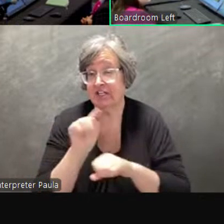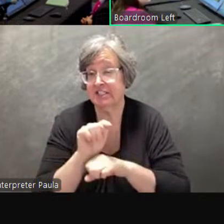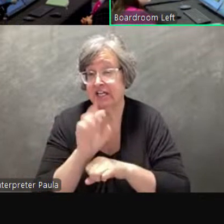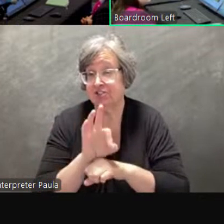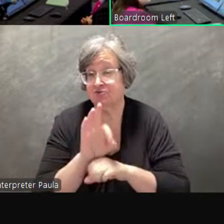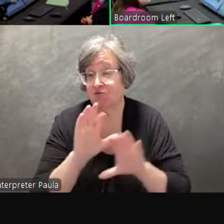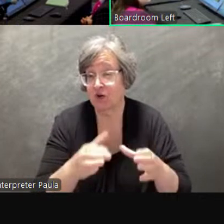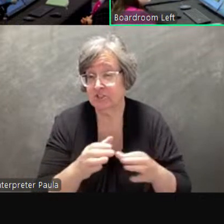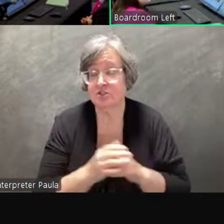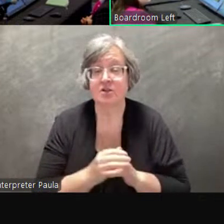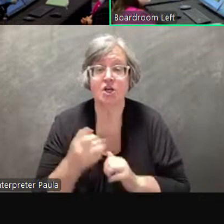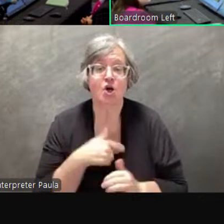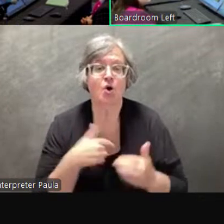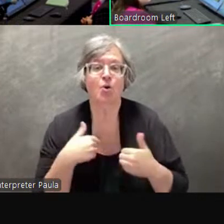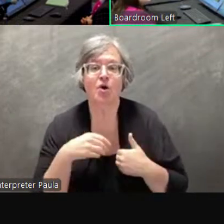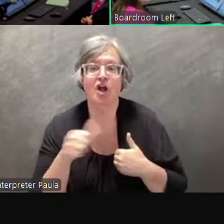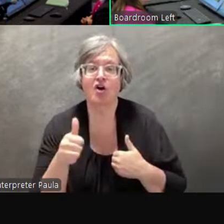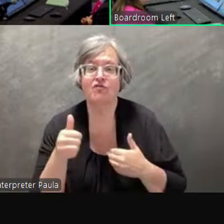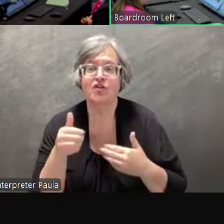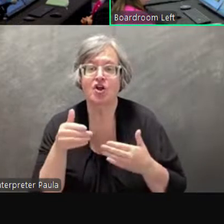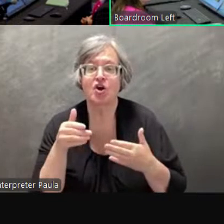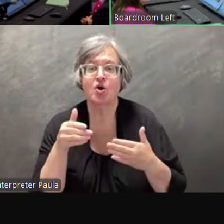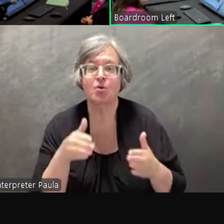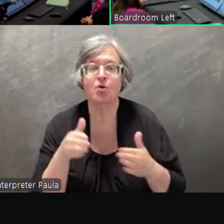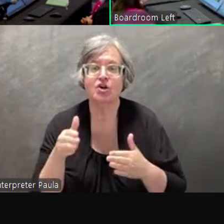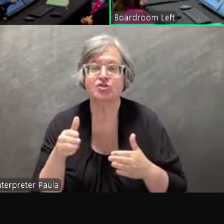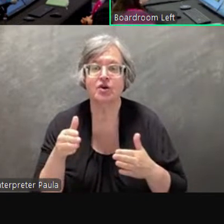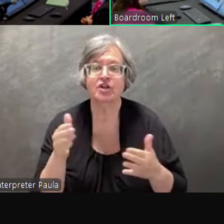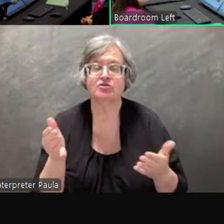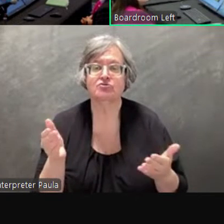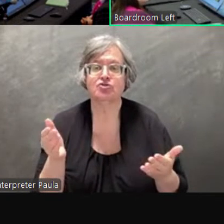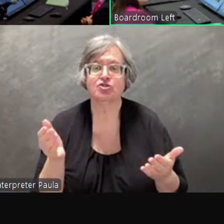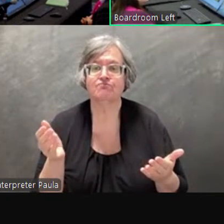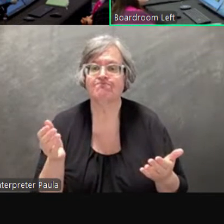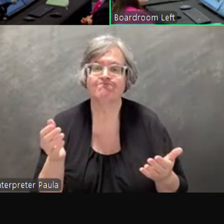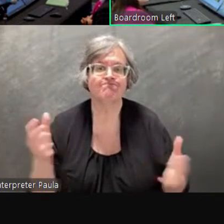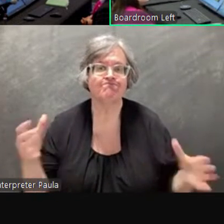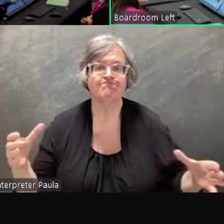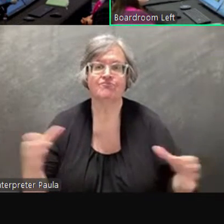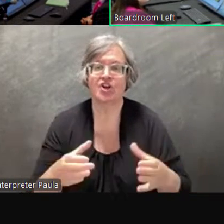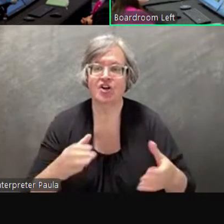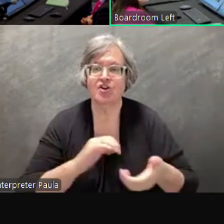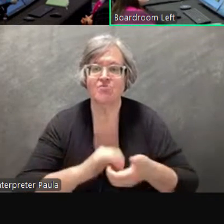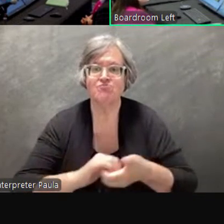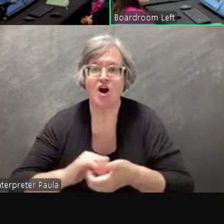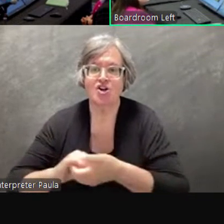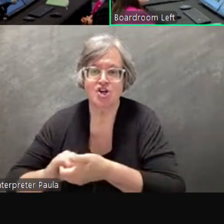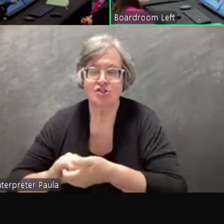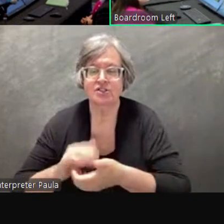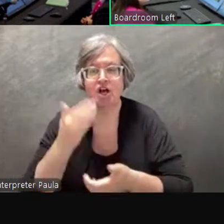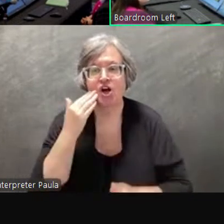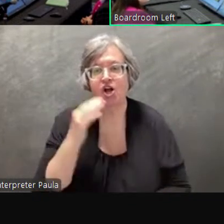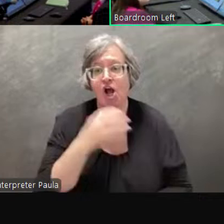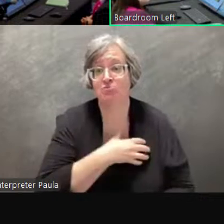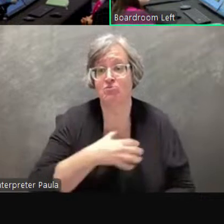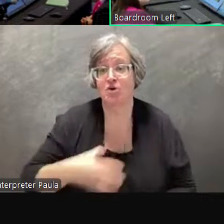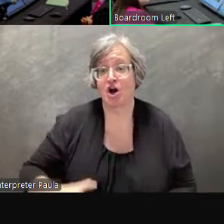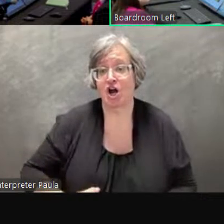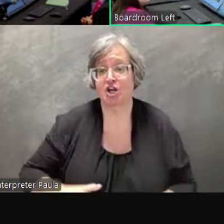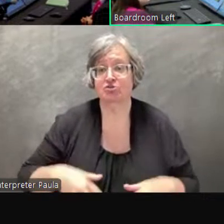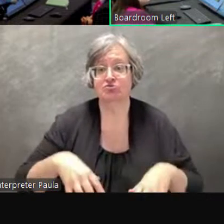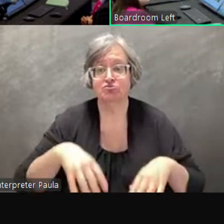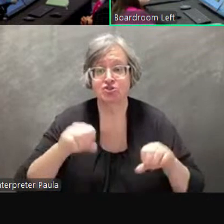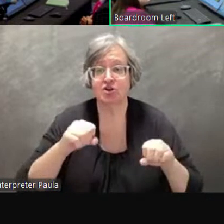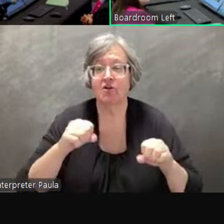or, we have other ways of convening partners. I know the mayor is also doing a lot on safety, so I'd love to